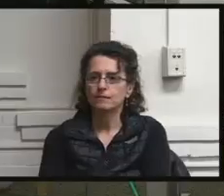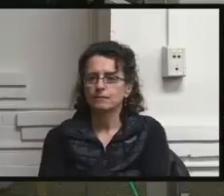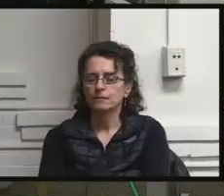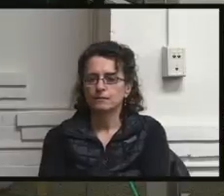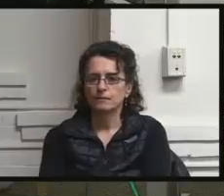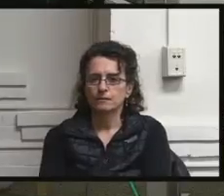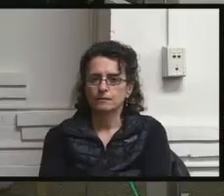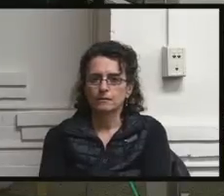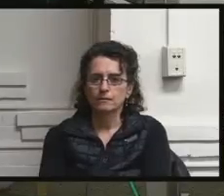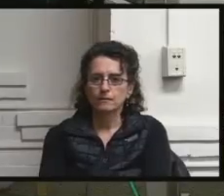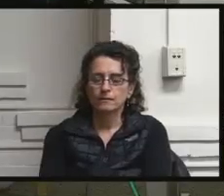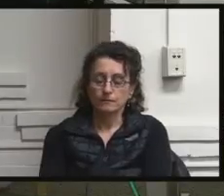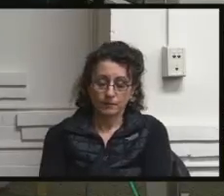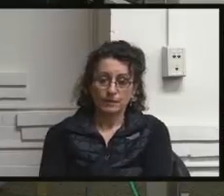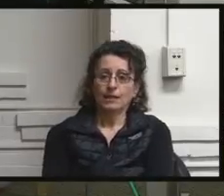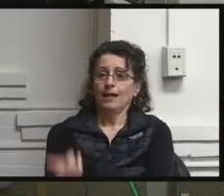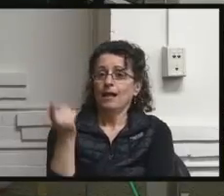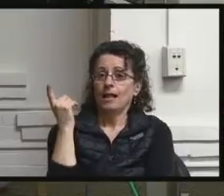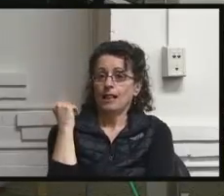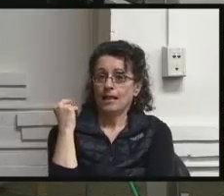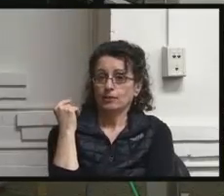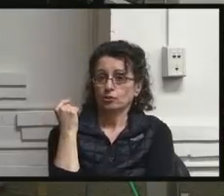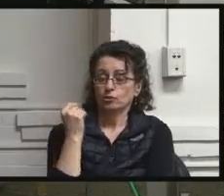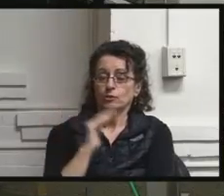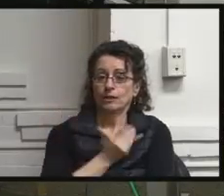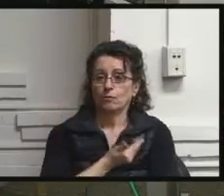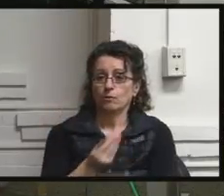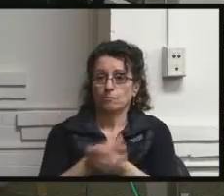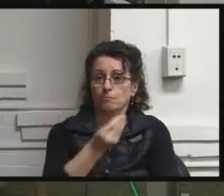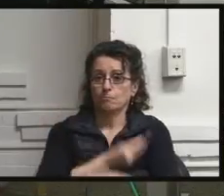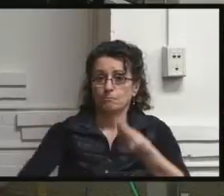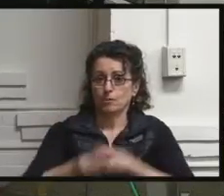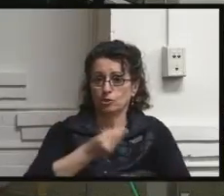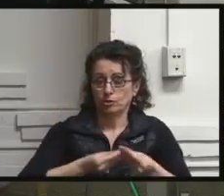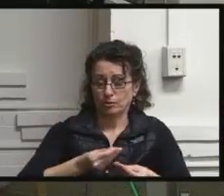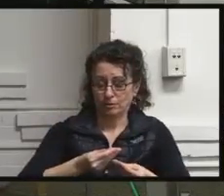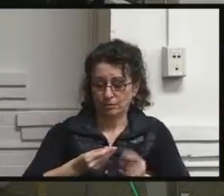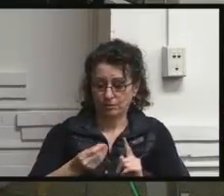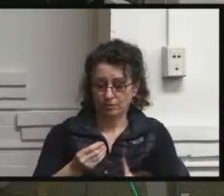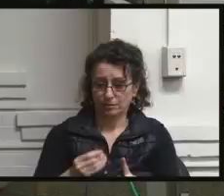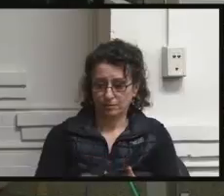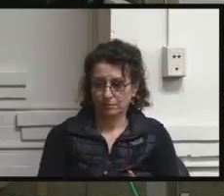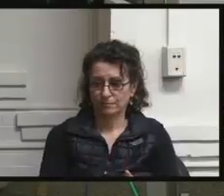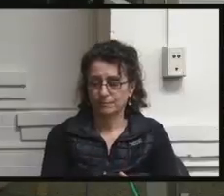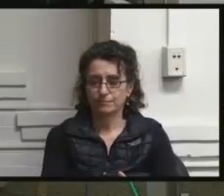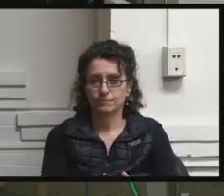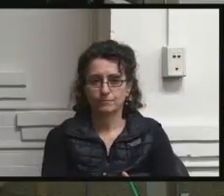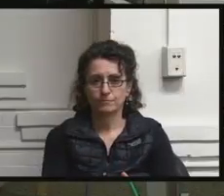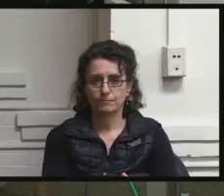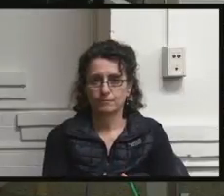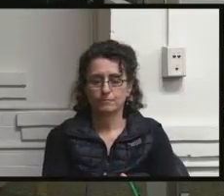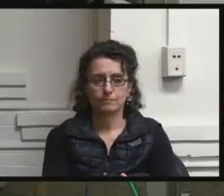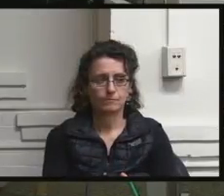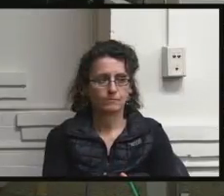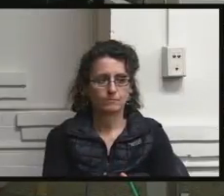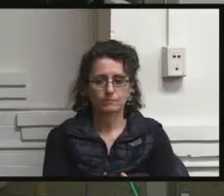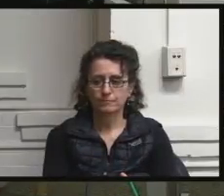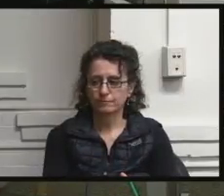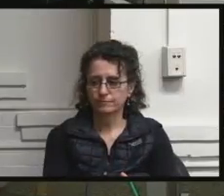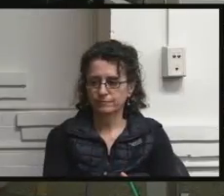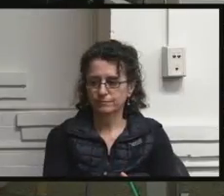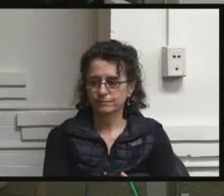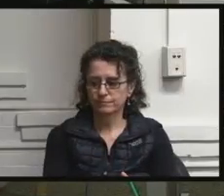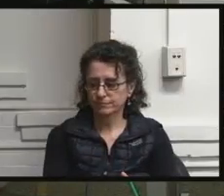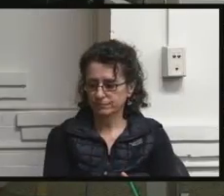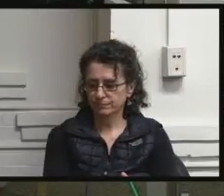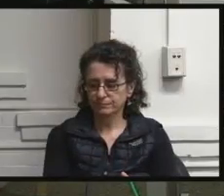the budget that was approved last year, one of the things that the board